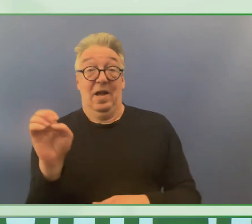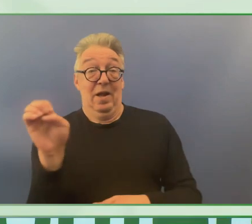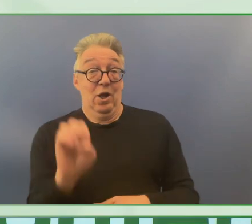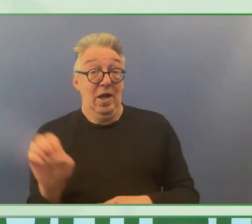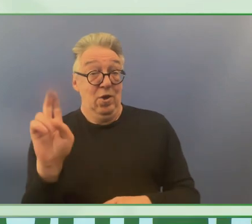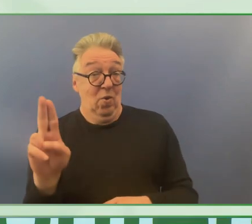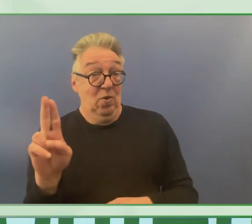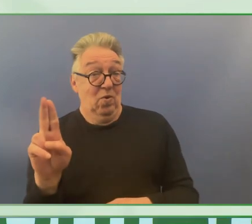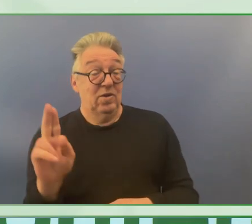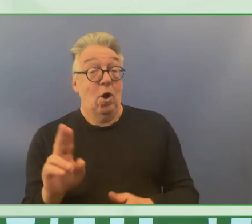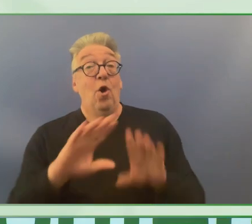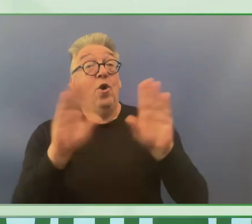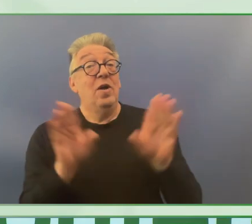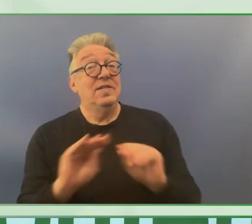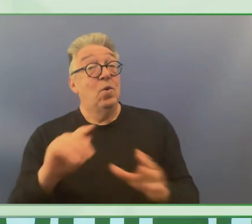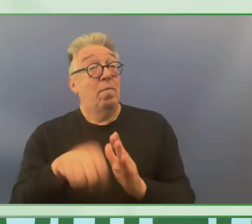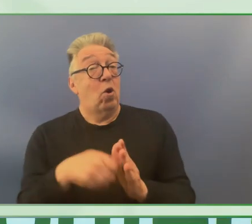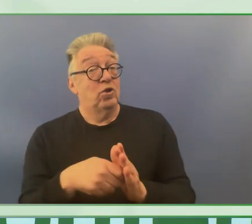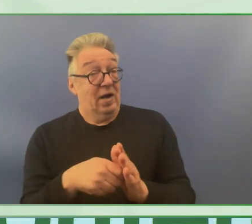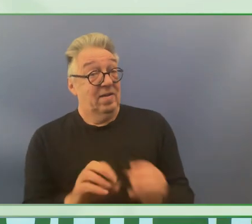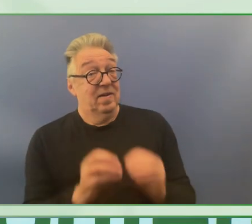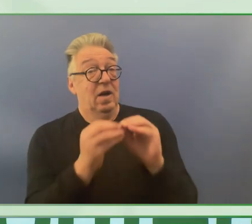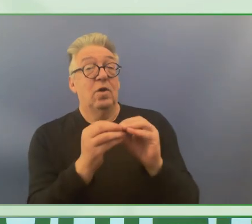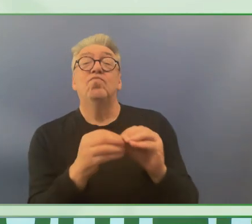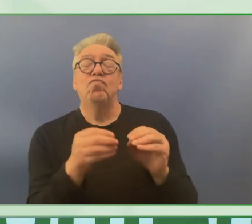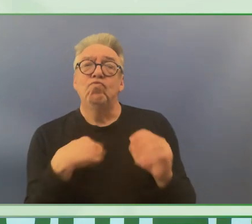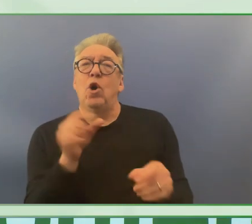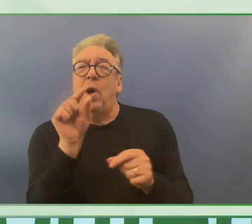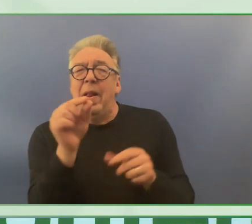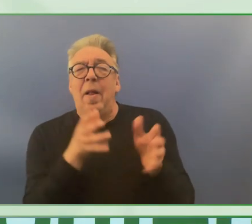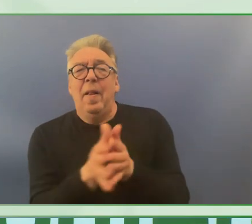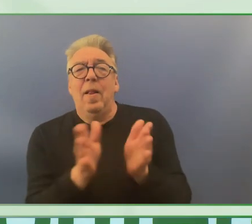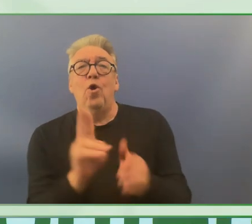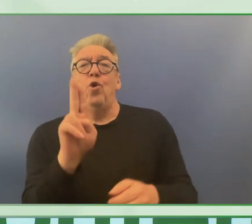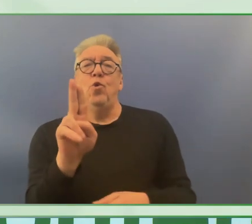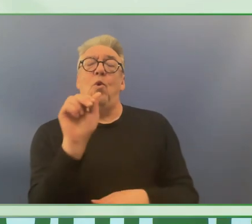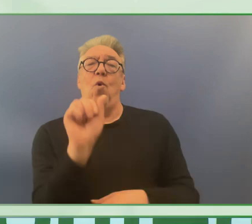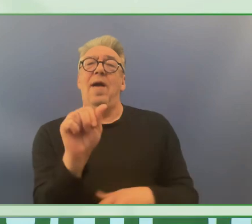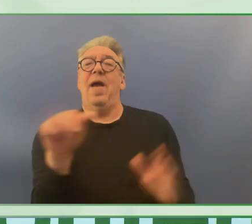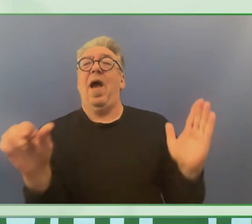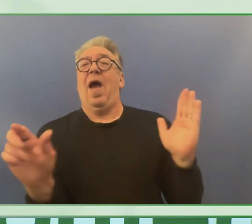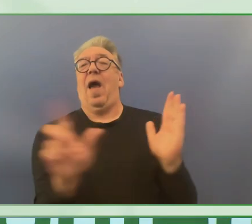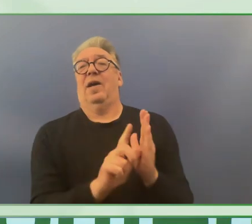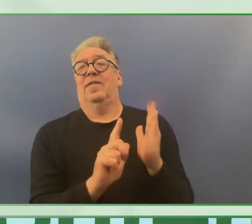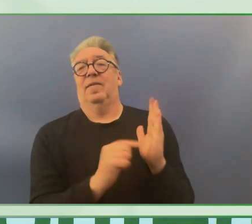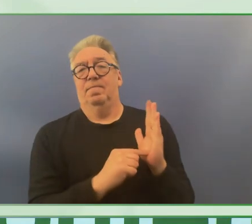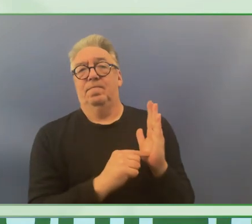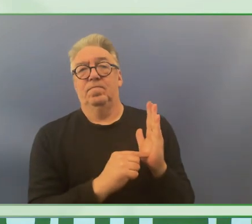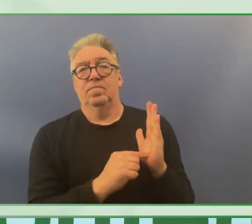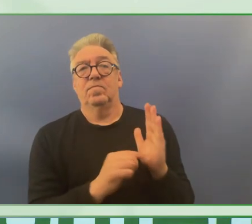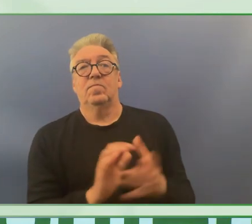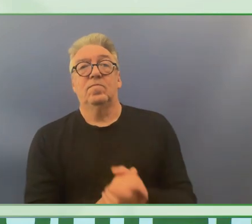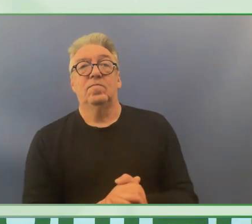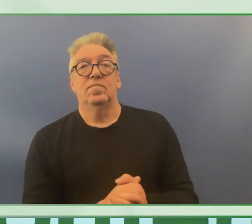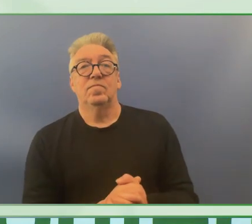has developed, let's talk a little bit about the UA Act, because this was kind of the